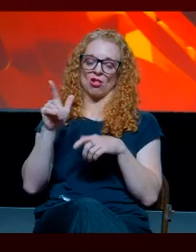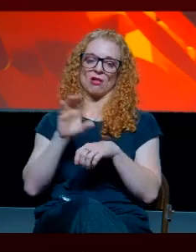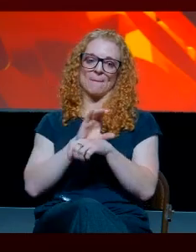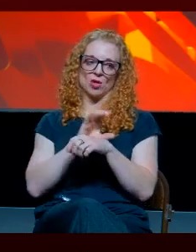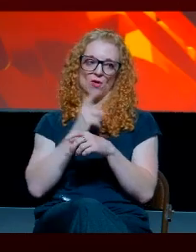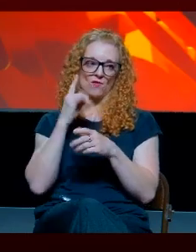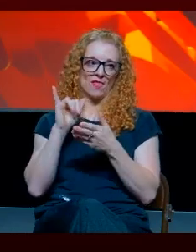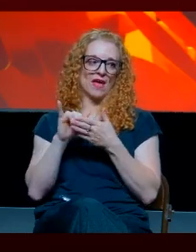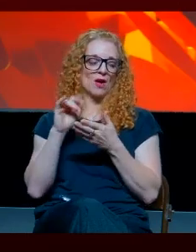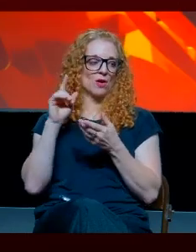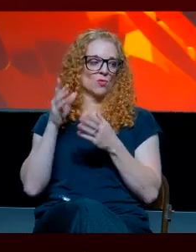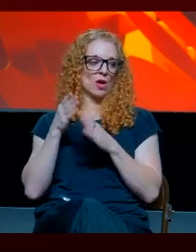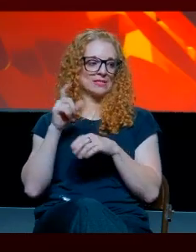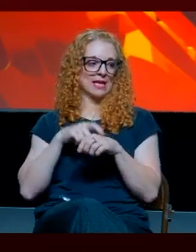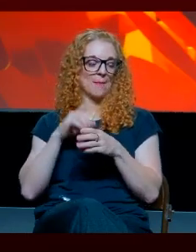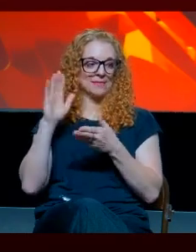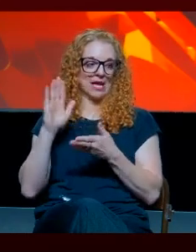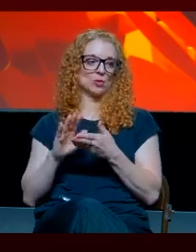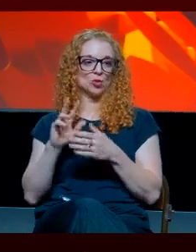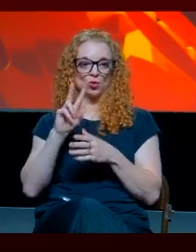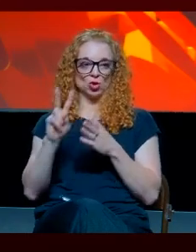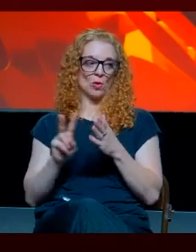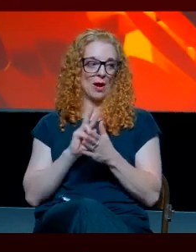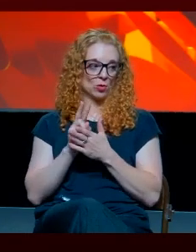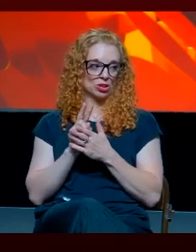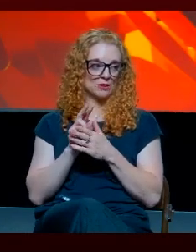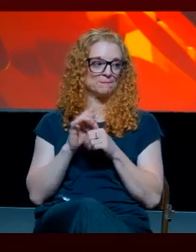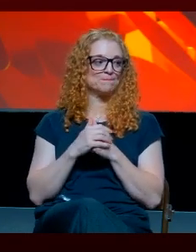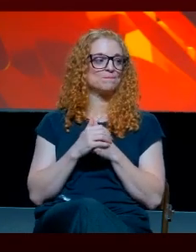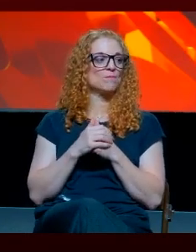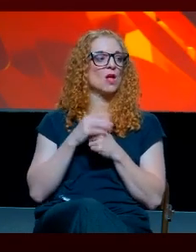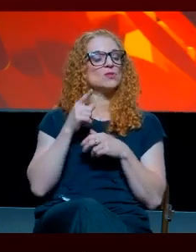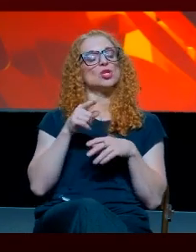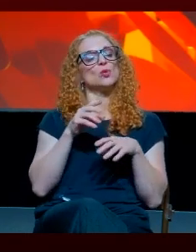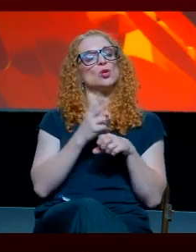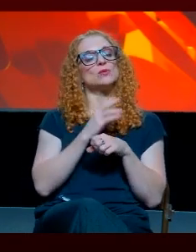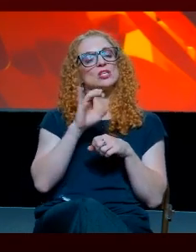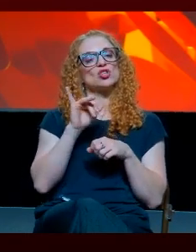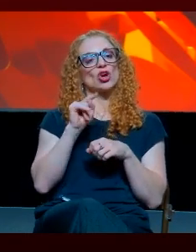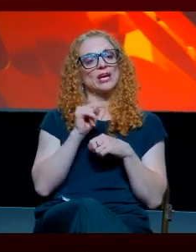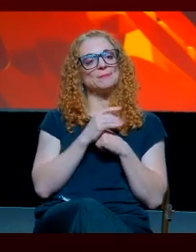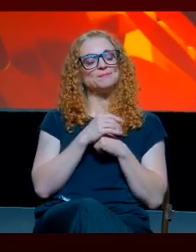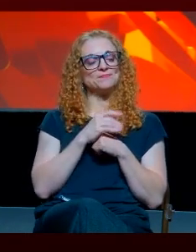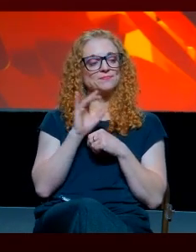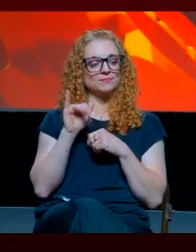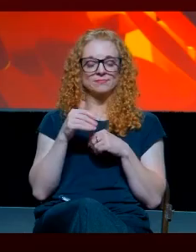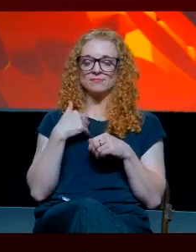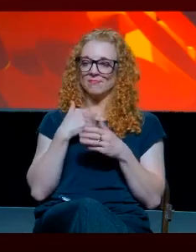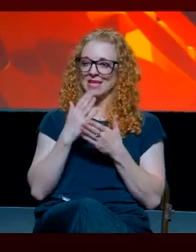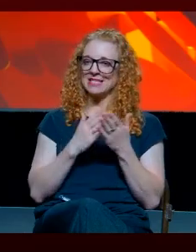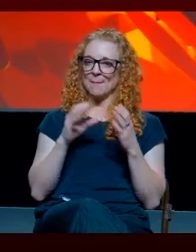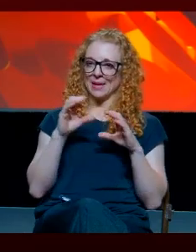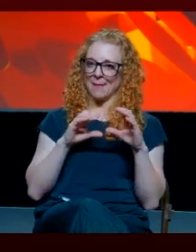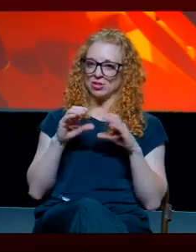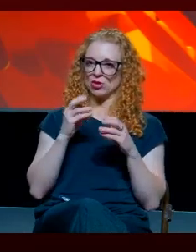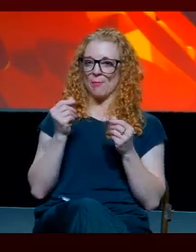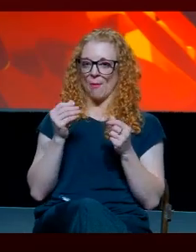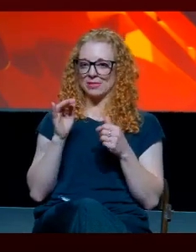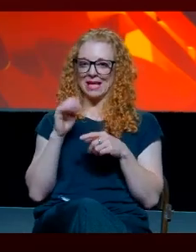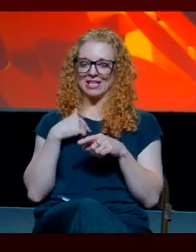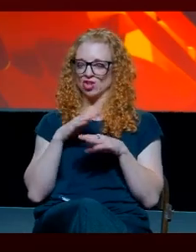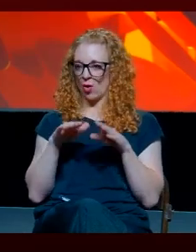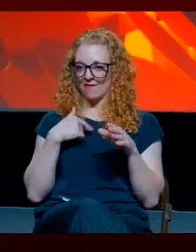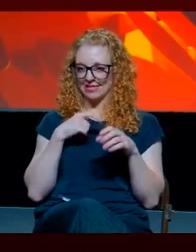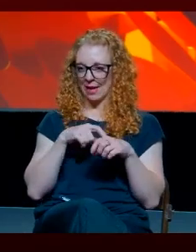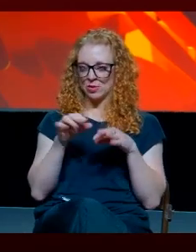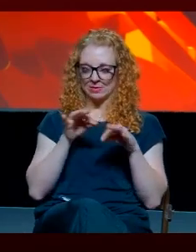get this runtime down to about 2 hours. So we take a circuit This circuit has some chemistry properties that I don't have time to